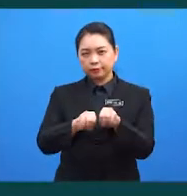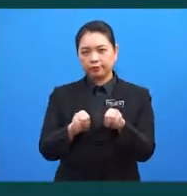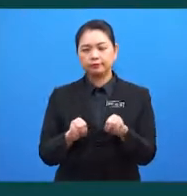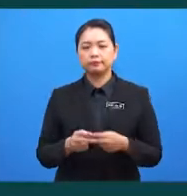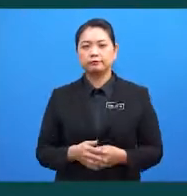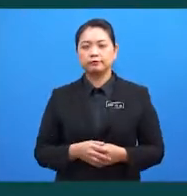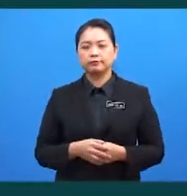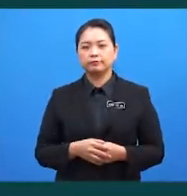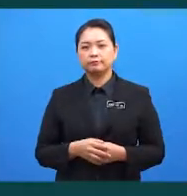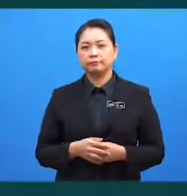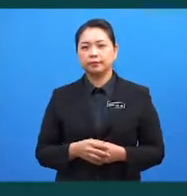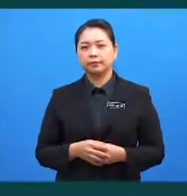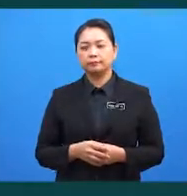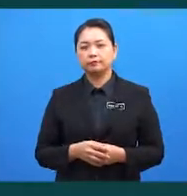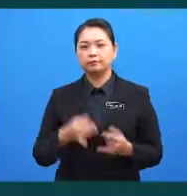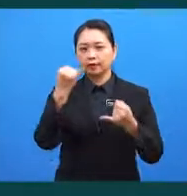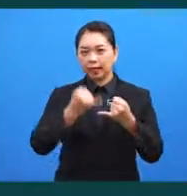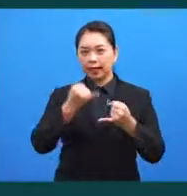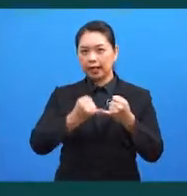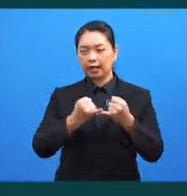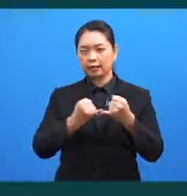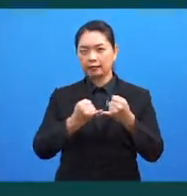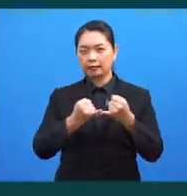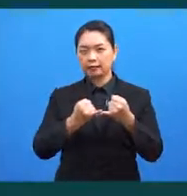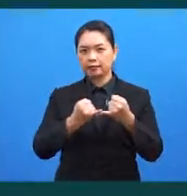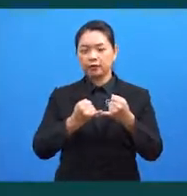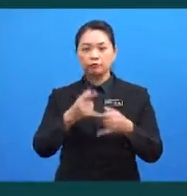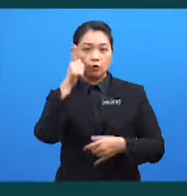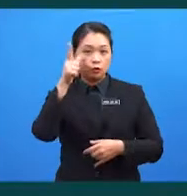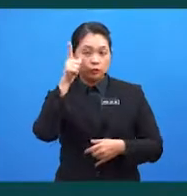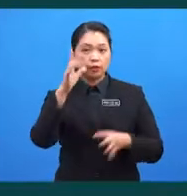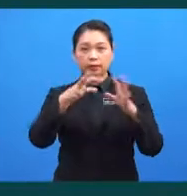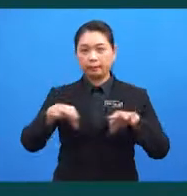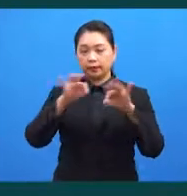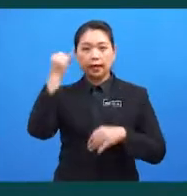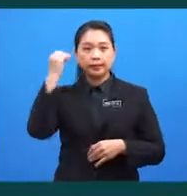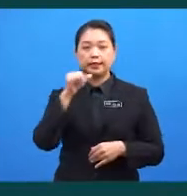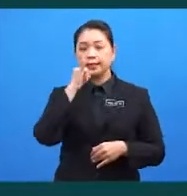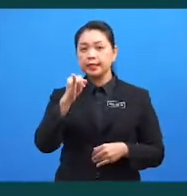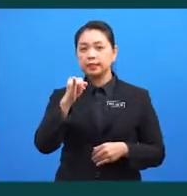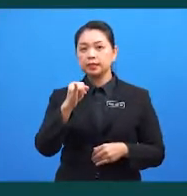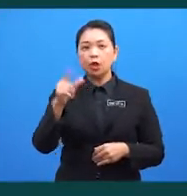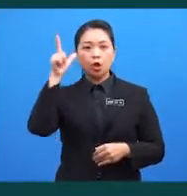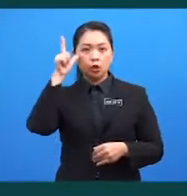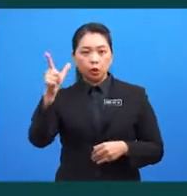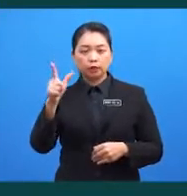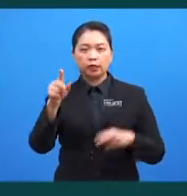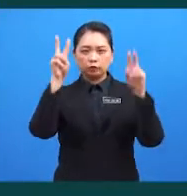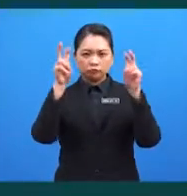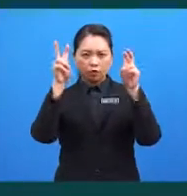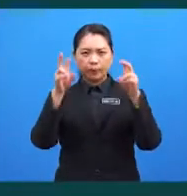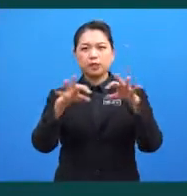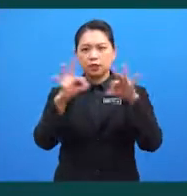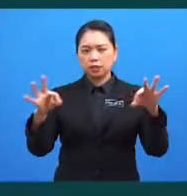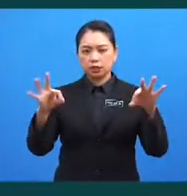delight. The last strategy for working out the main idea of a passage is to look at the topic sentence